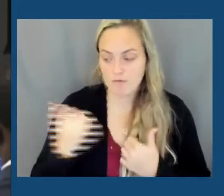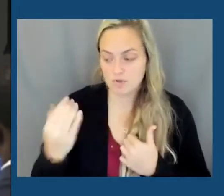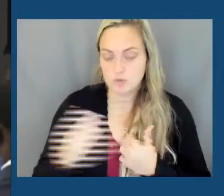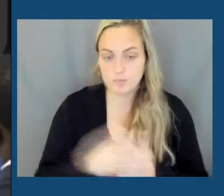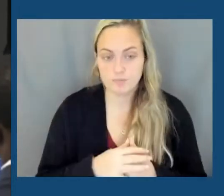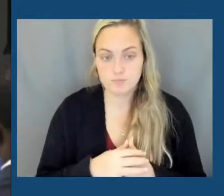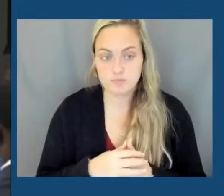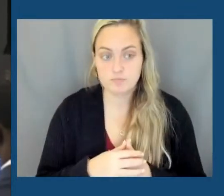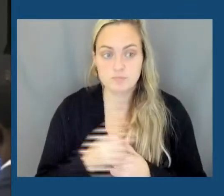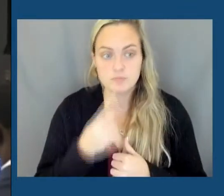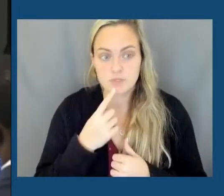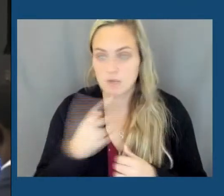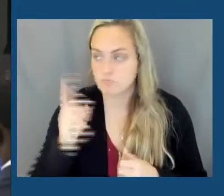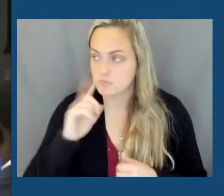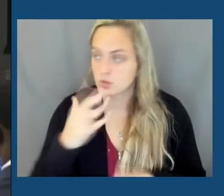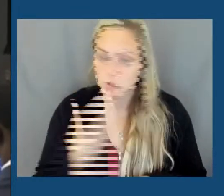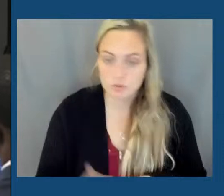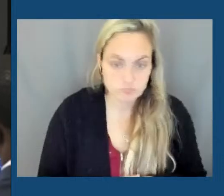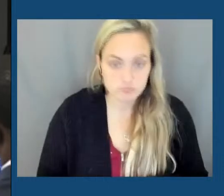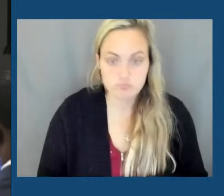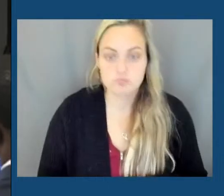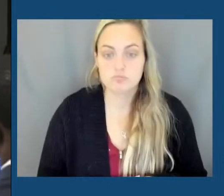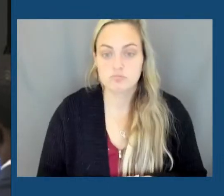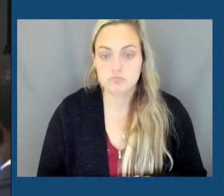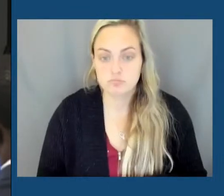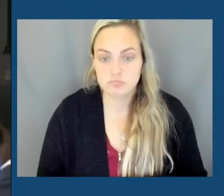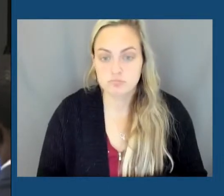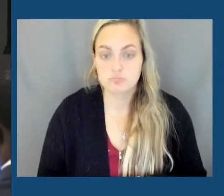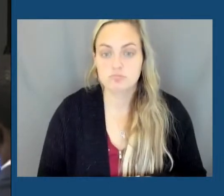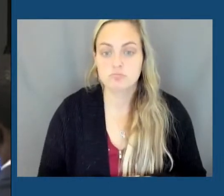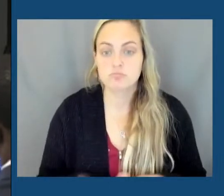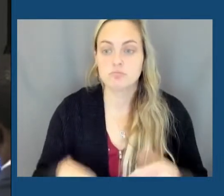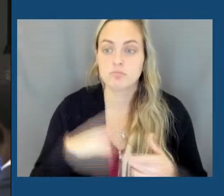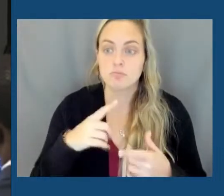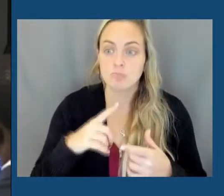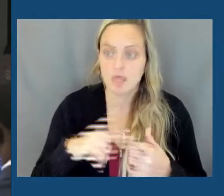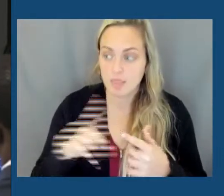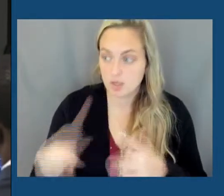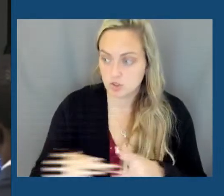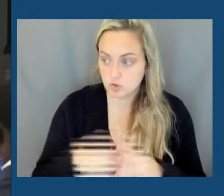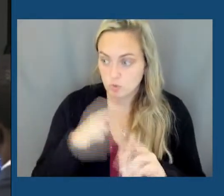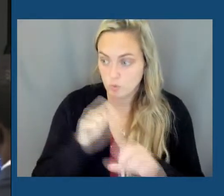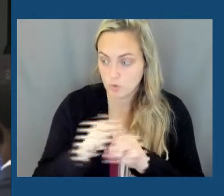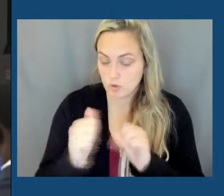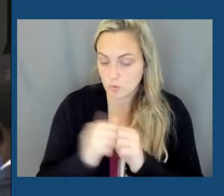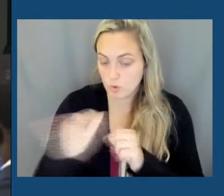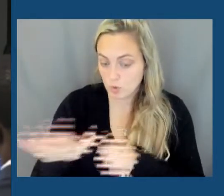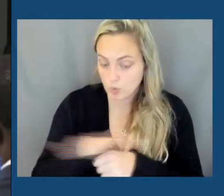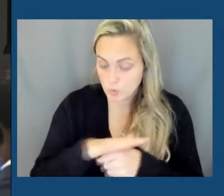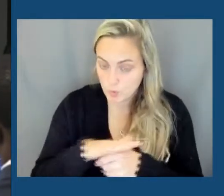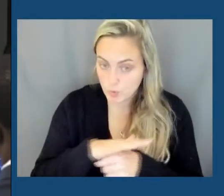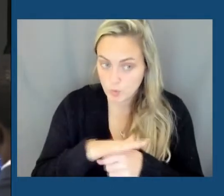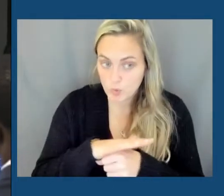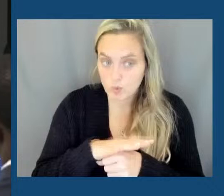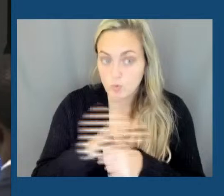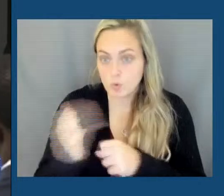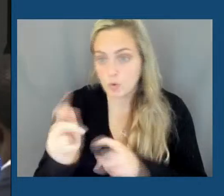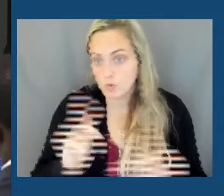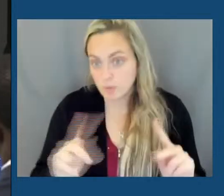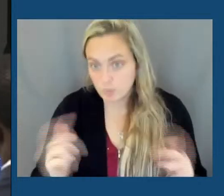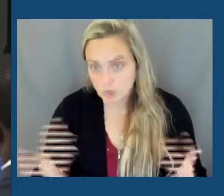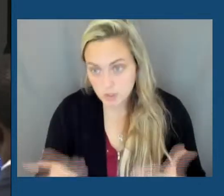And I said, sounds good to me. And then she got to work with her local, all of the people who are